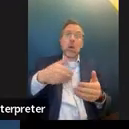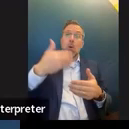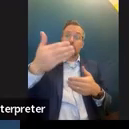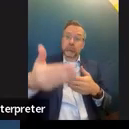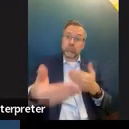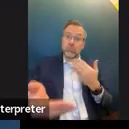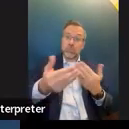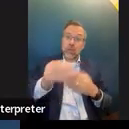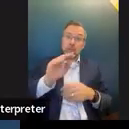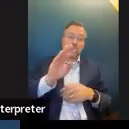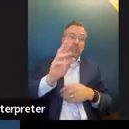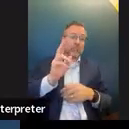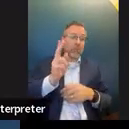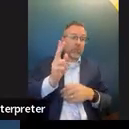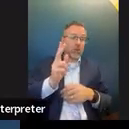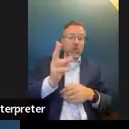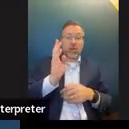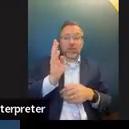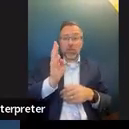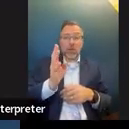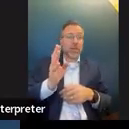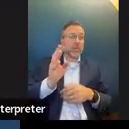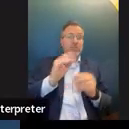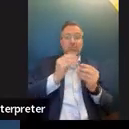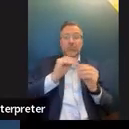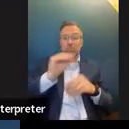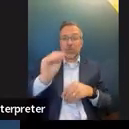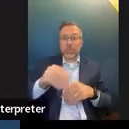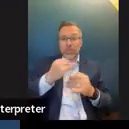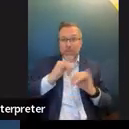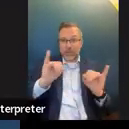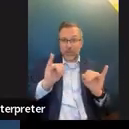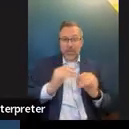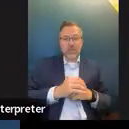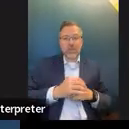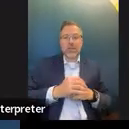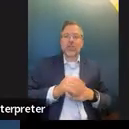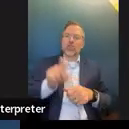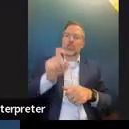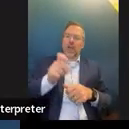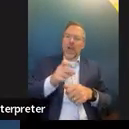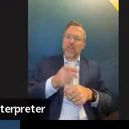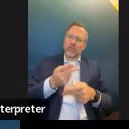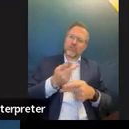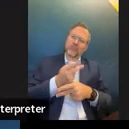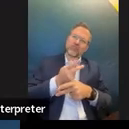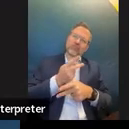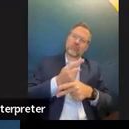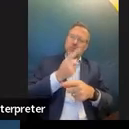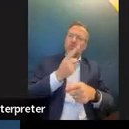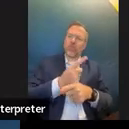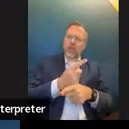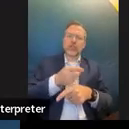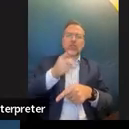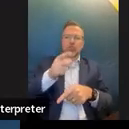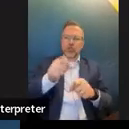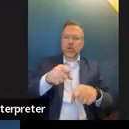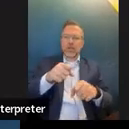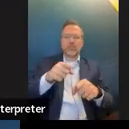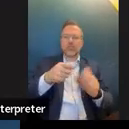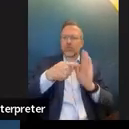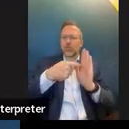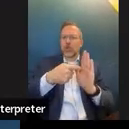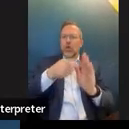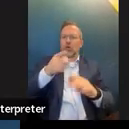So those goals need to be reasonably calculated so that they can be achieved in a year and you can show progress